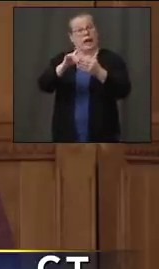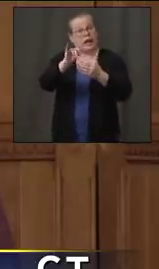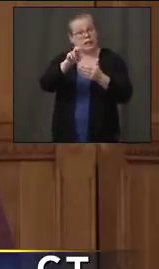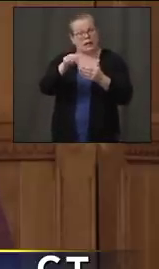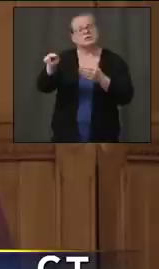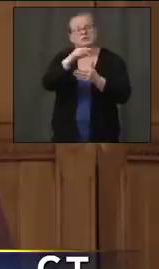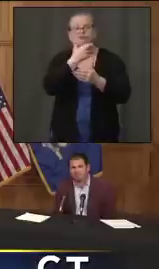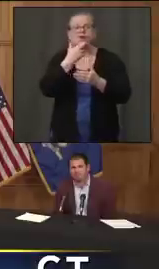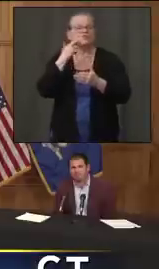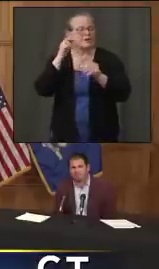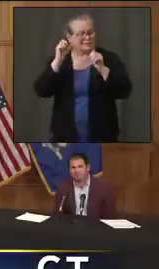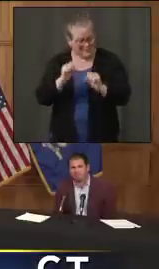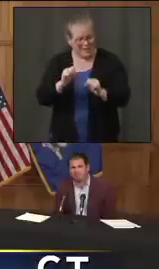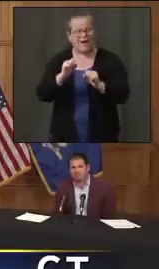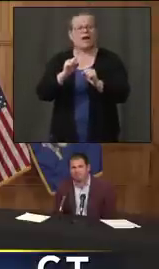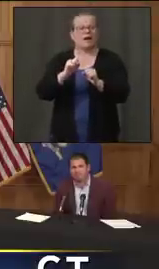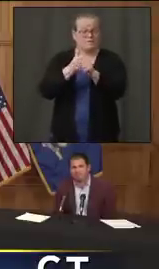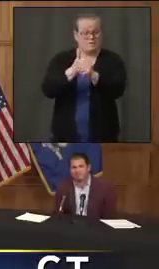others.